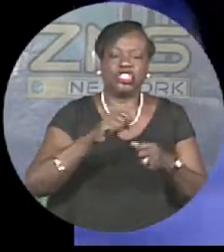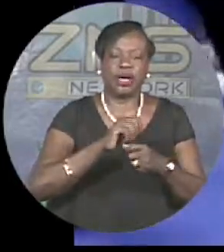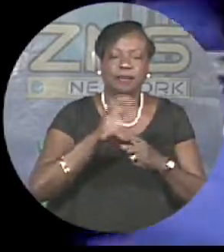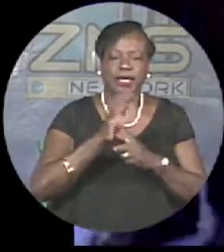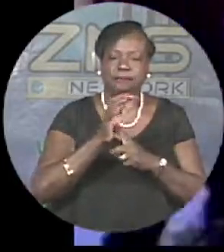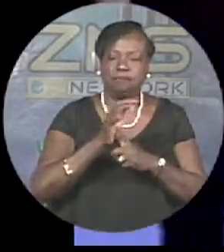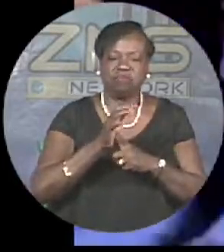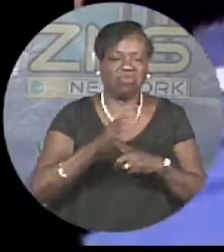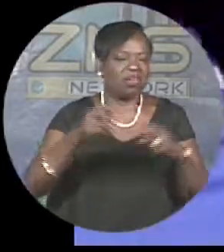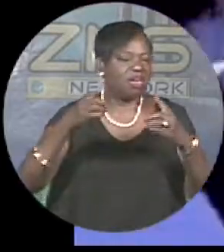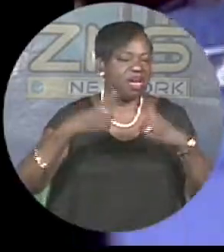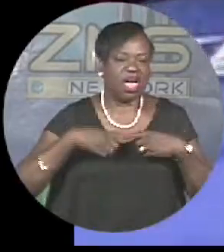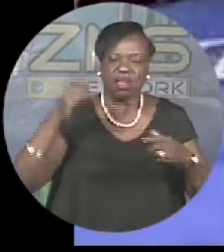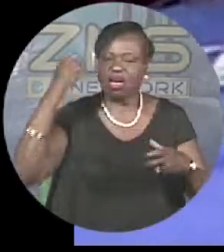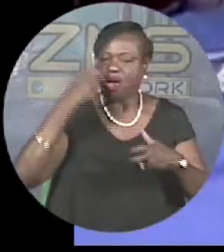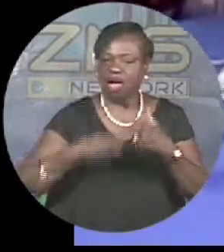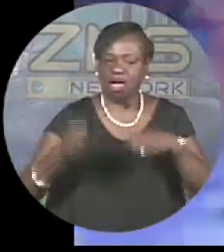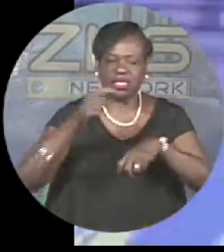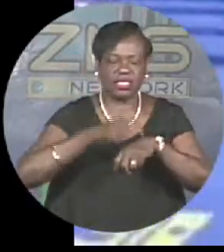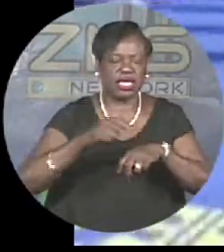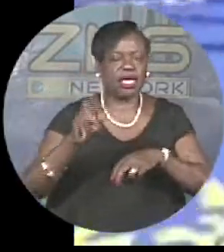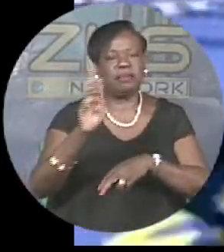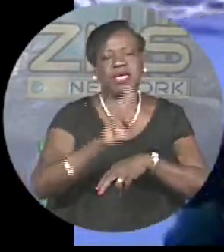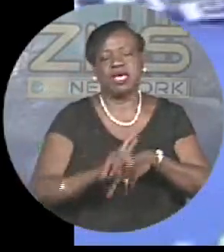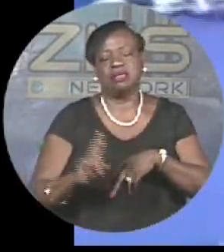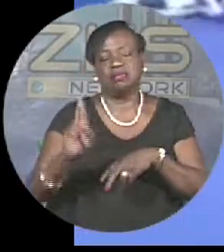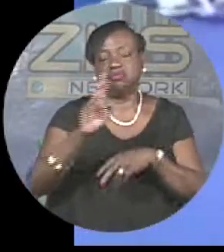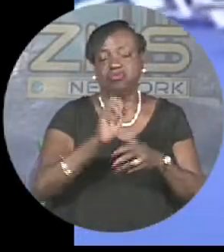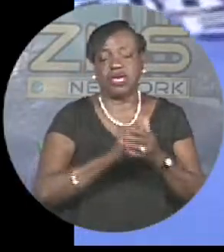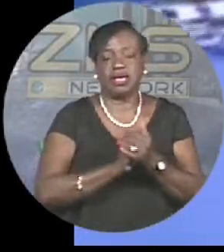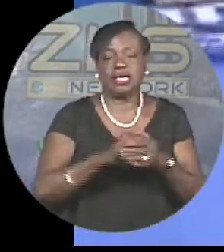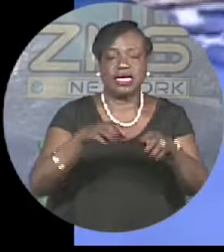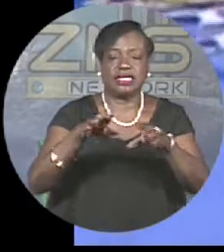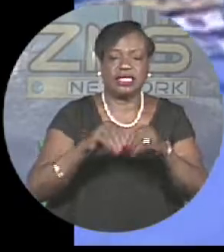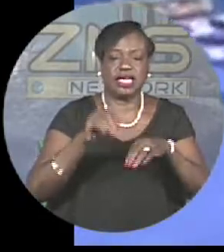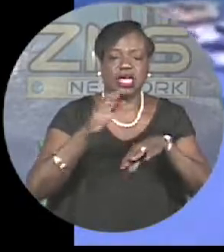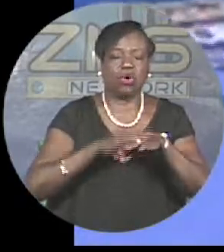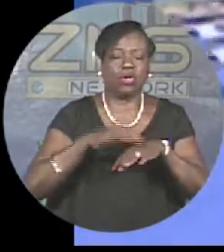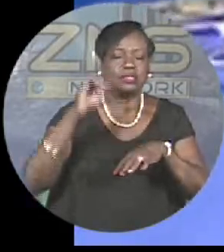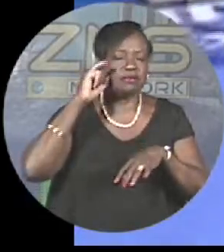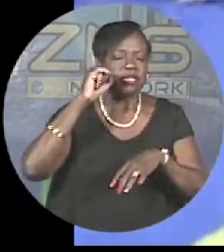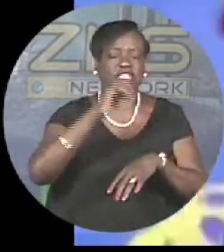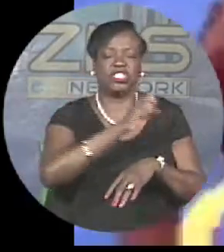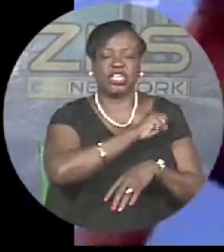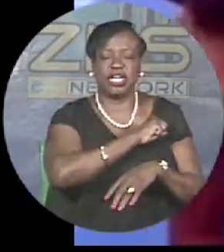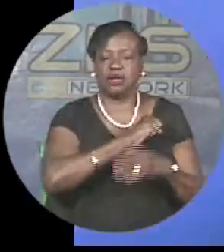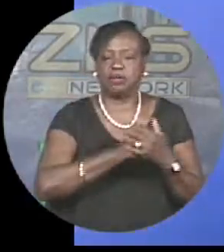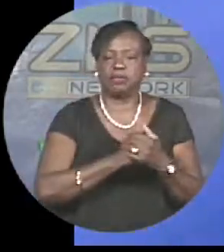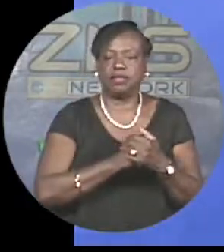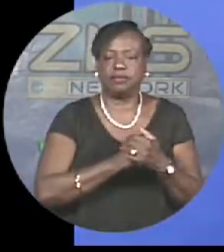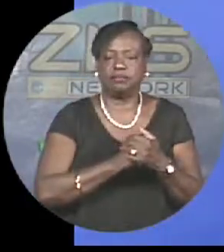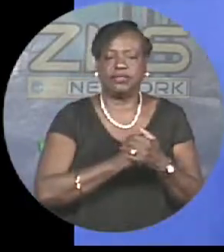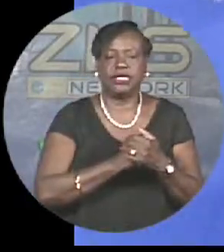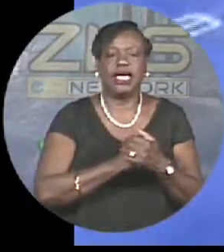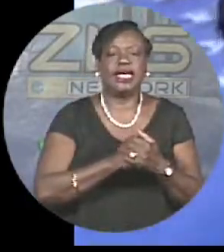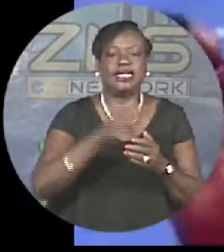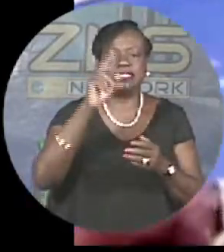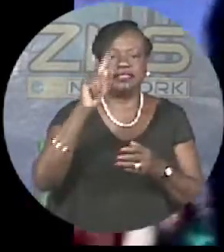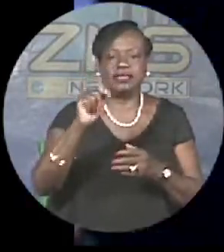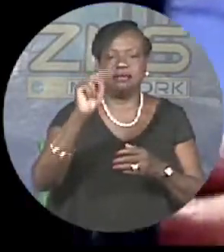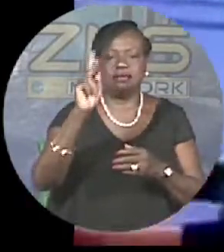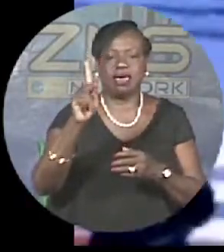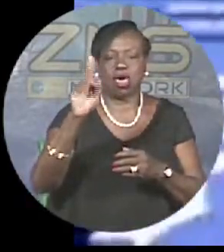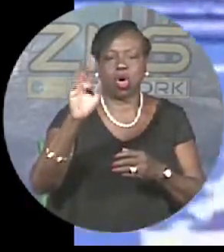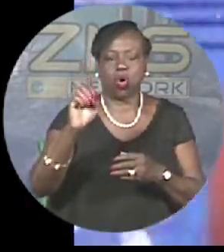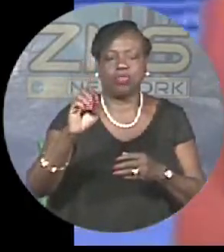tough night in the ring taking on Sergey Deviatchenko of the Ukraine. He would lose this one by technical knockout in the